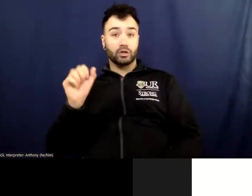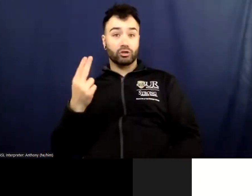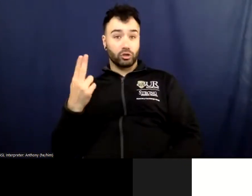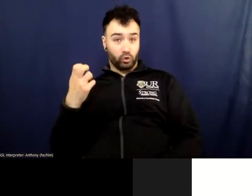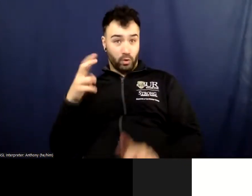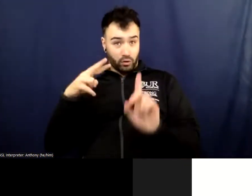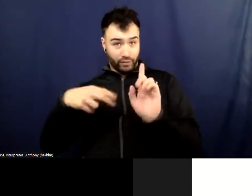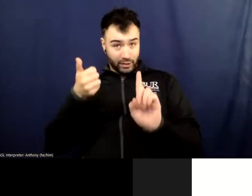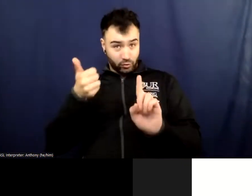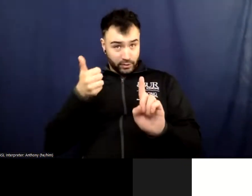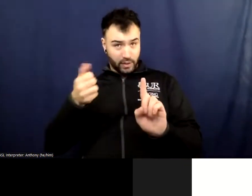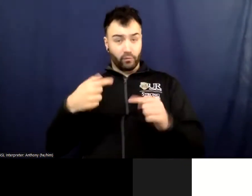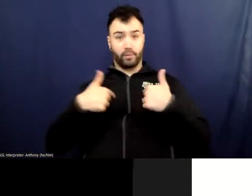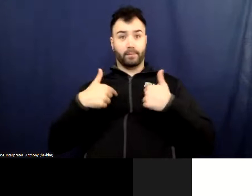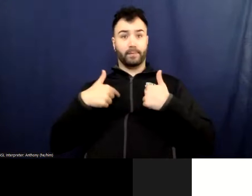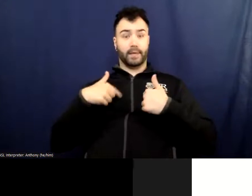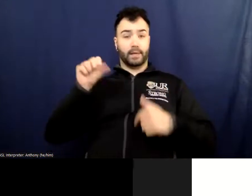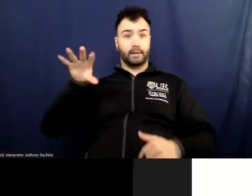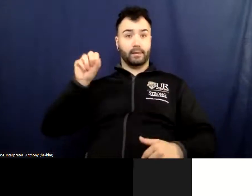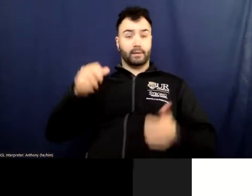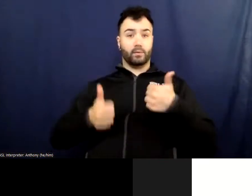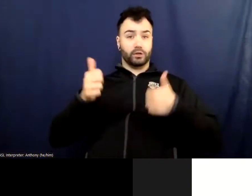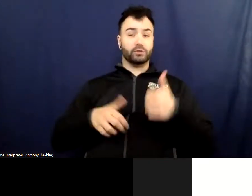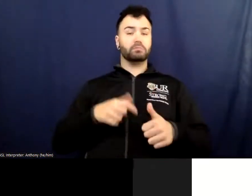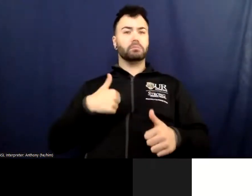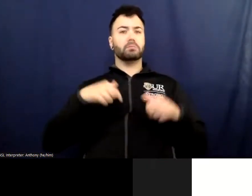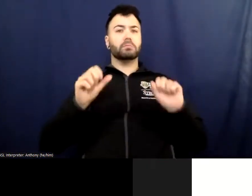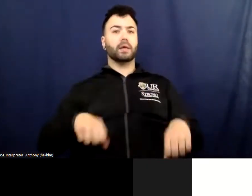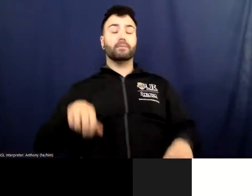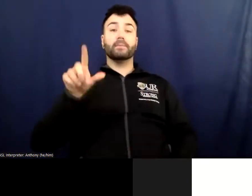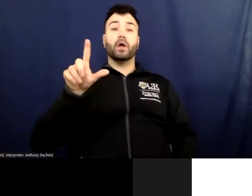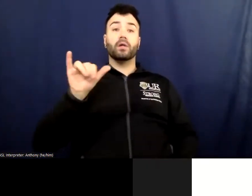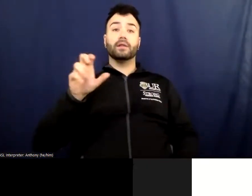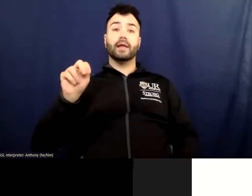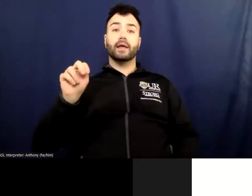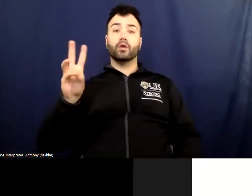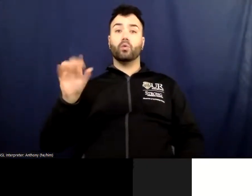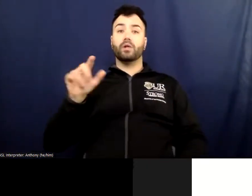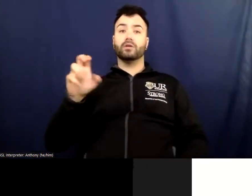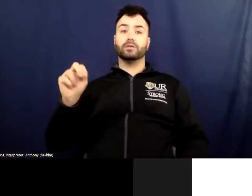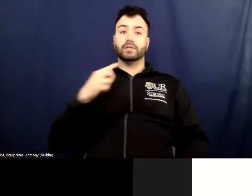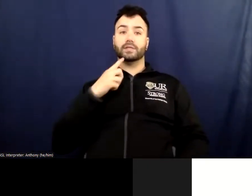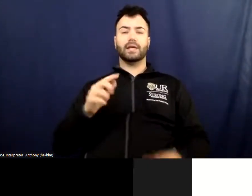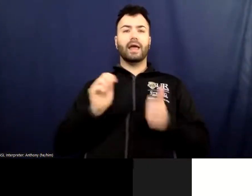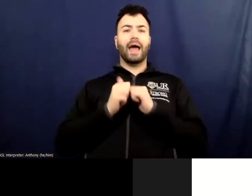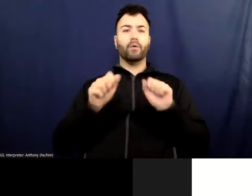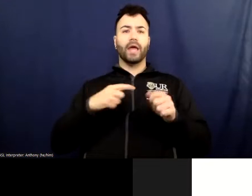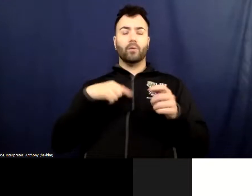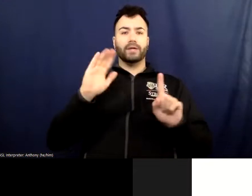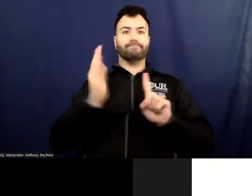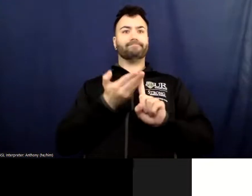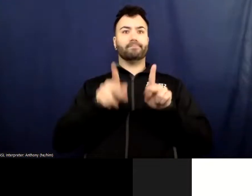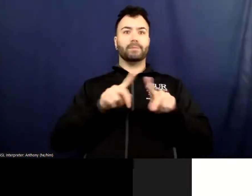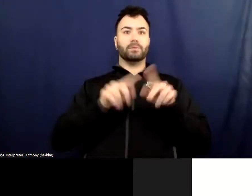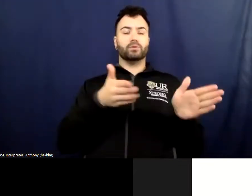I saw Lynn Wilson asked, how do we encourage this shift and change to harm reduction? Thank you for